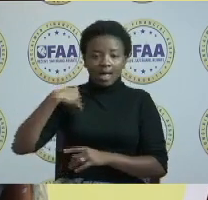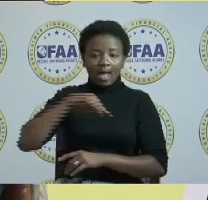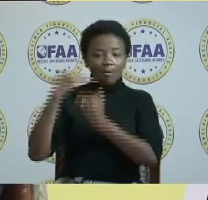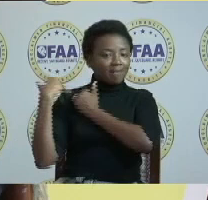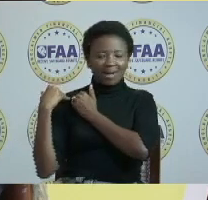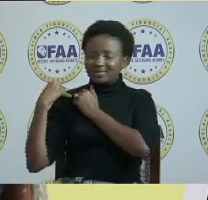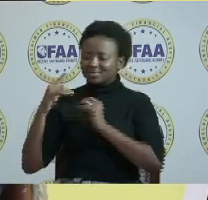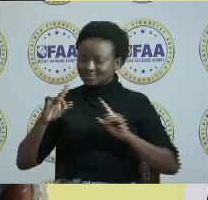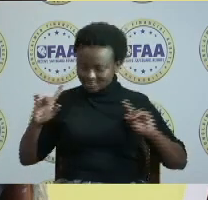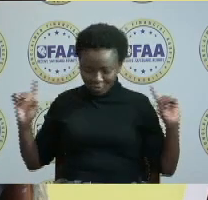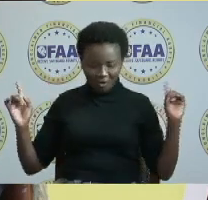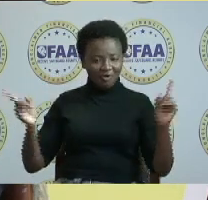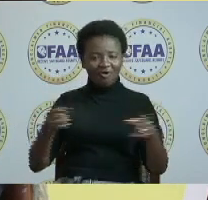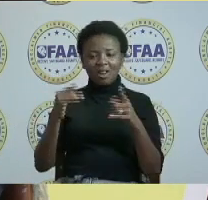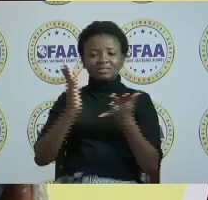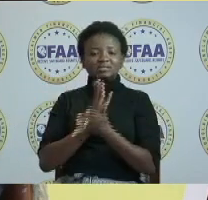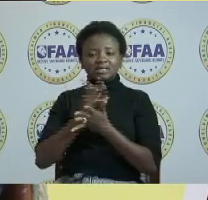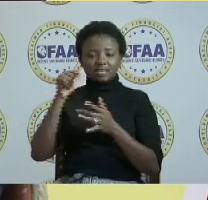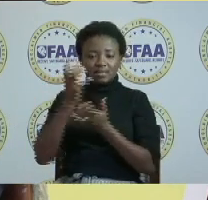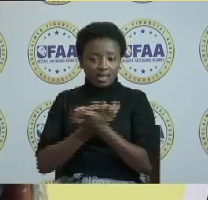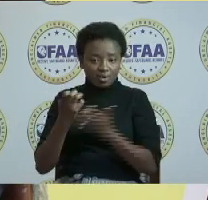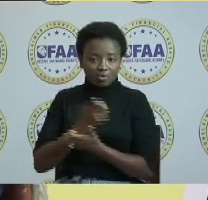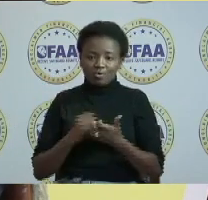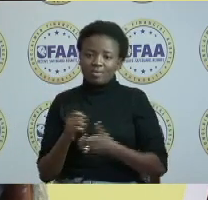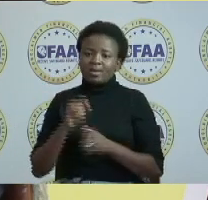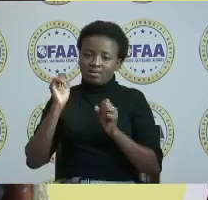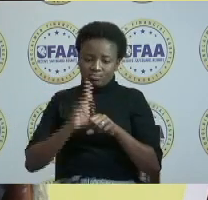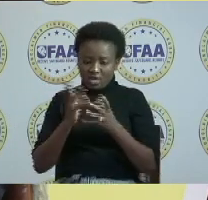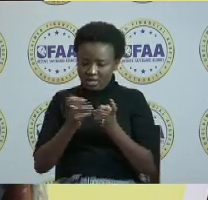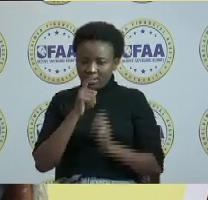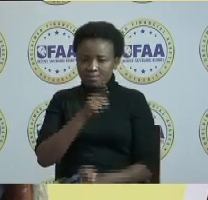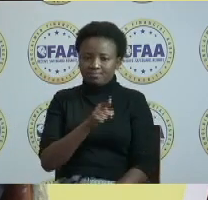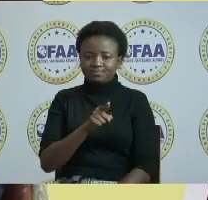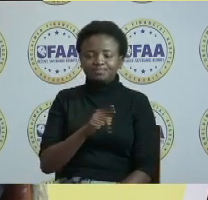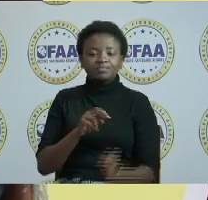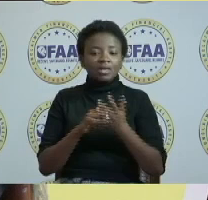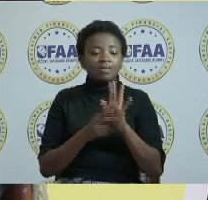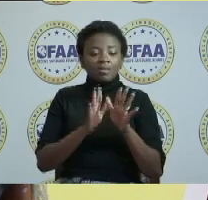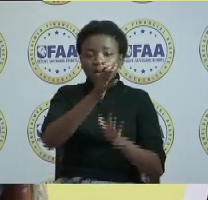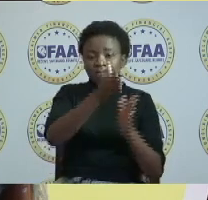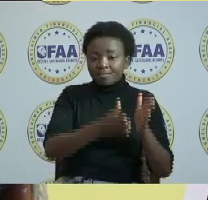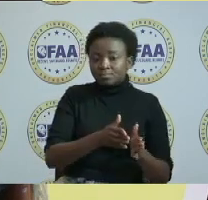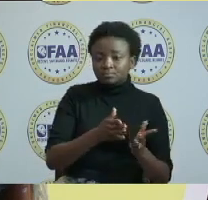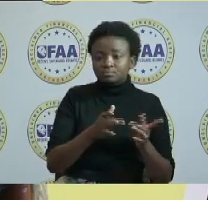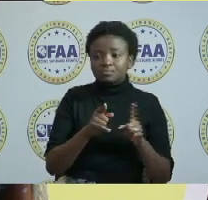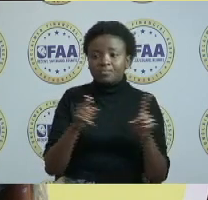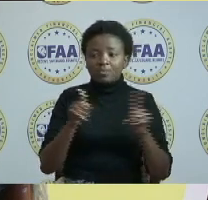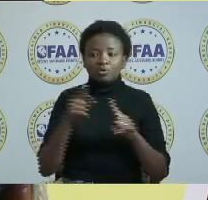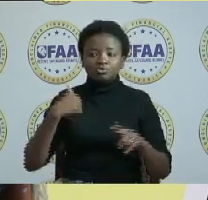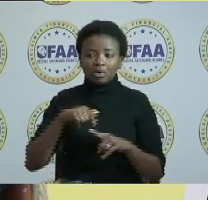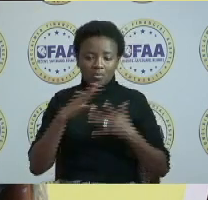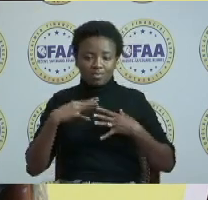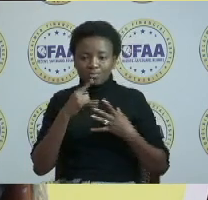across all sectors of the economy and in all the corners of the country, both in terms of the holders and also in terms of our